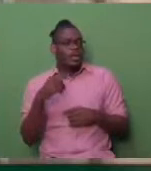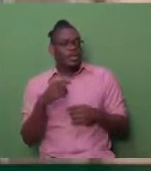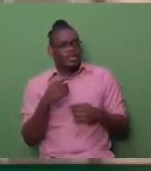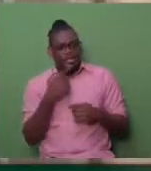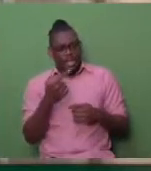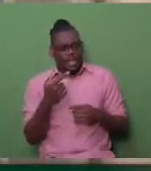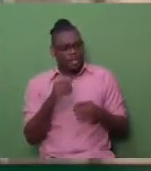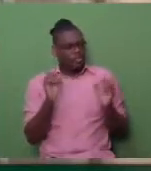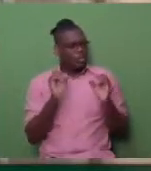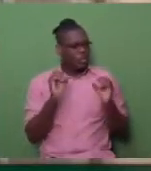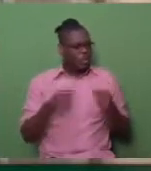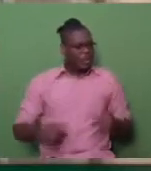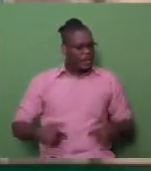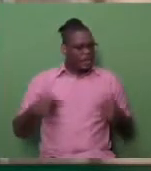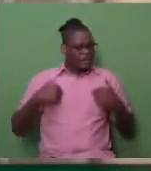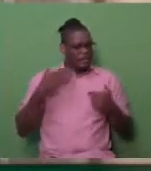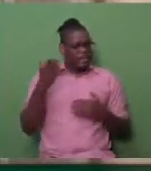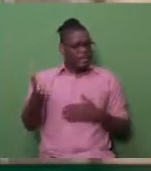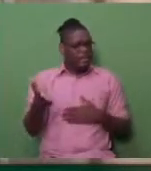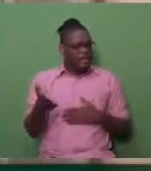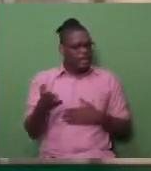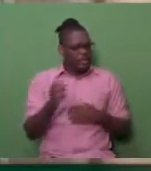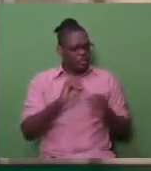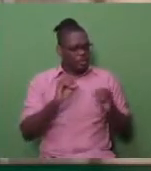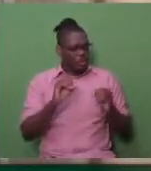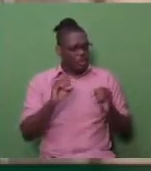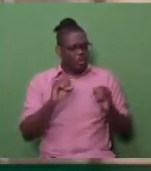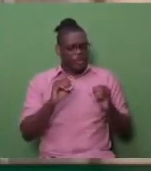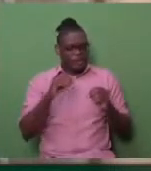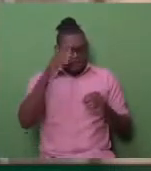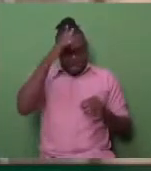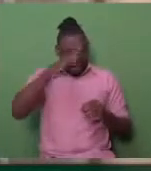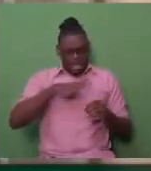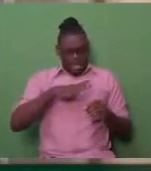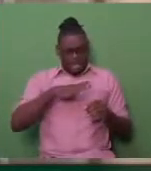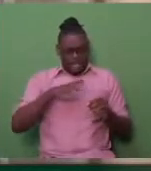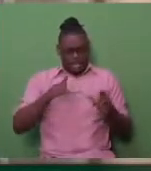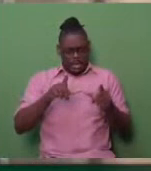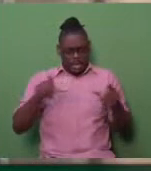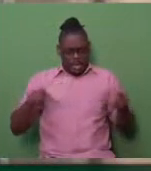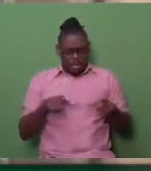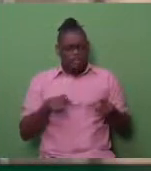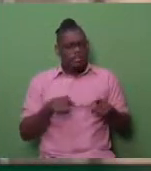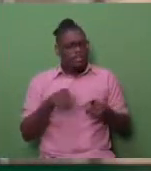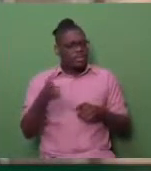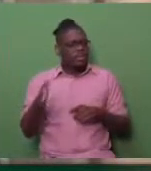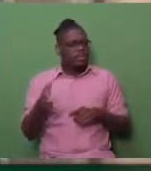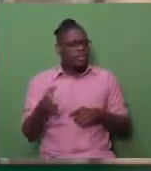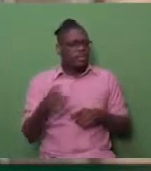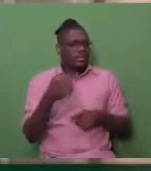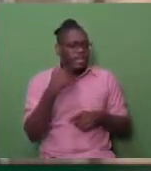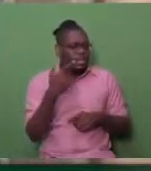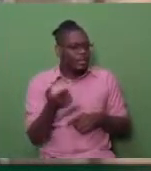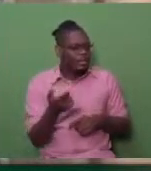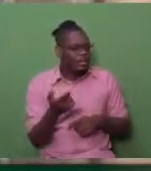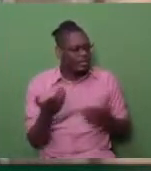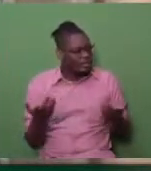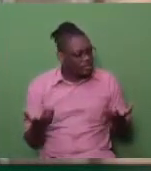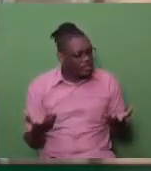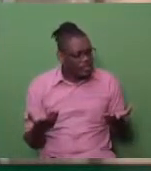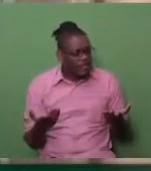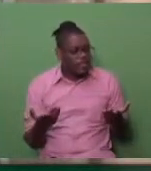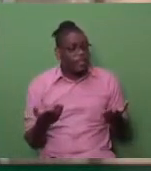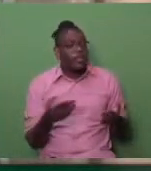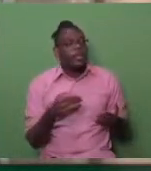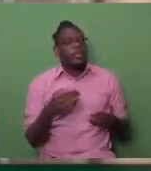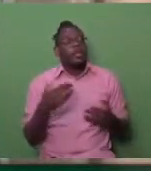Well, I think a constituent from that area, one of the seats, has indeed filed a matter in the